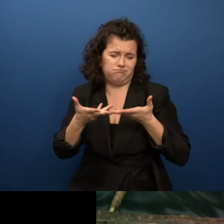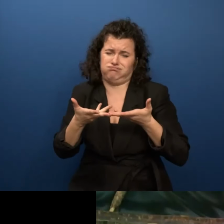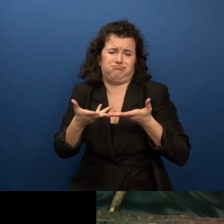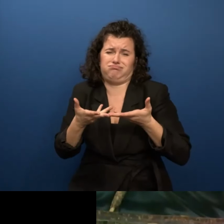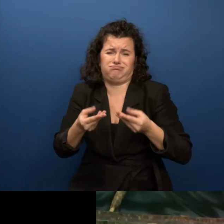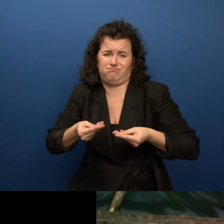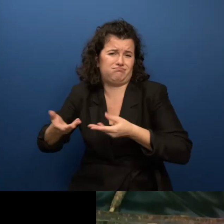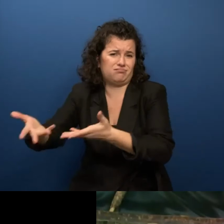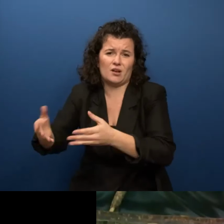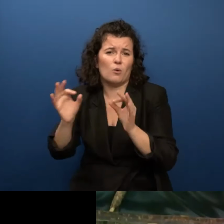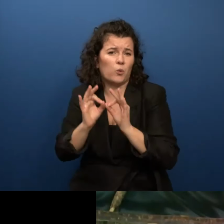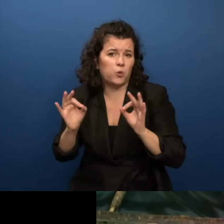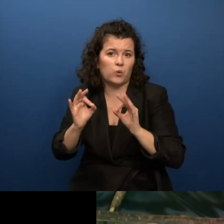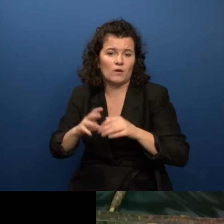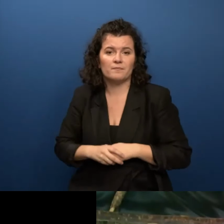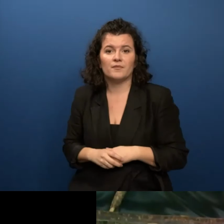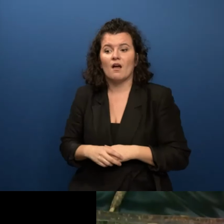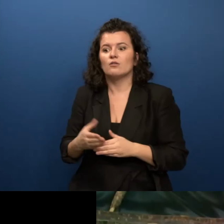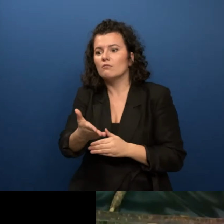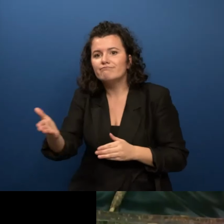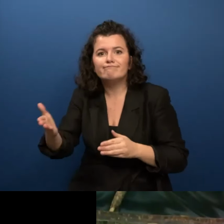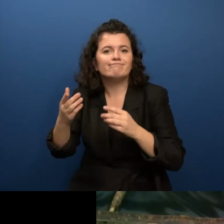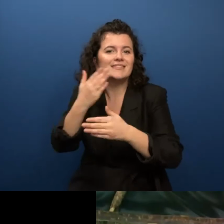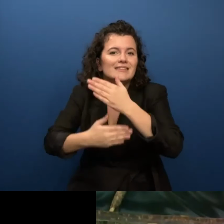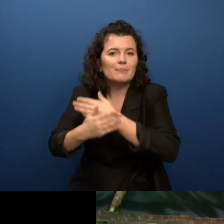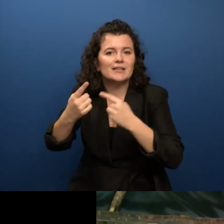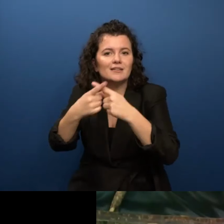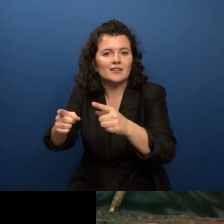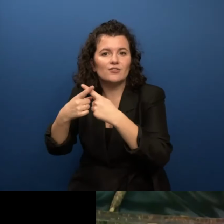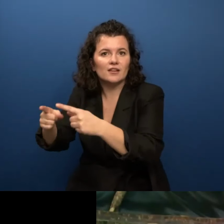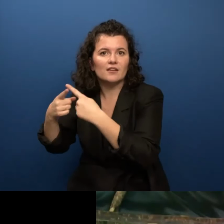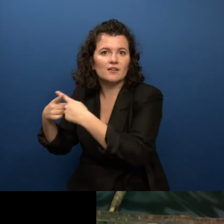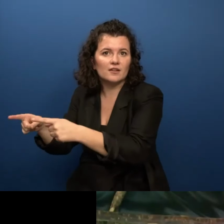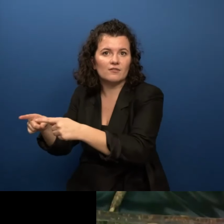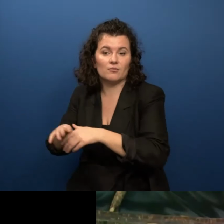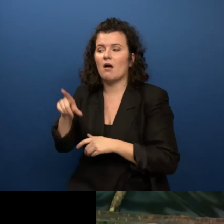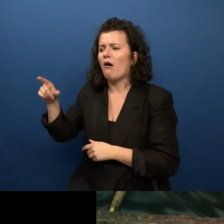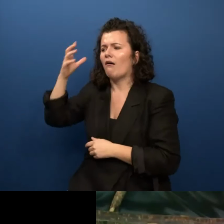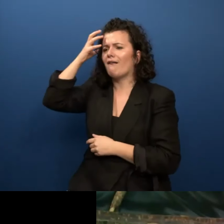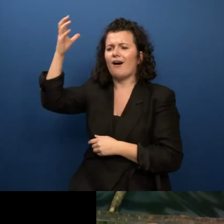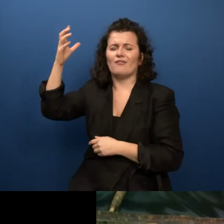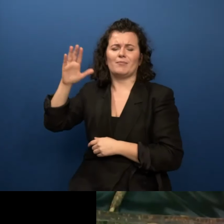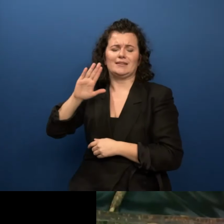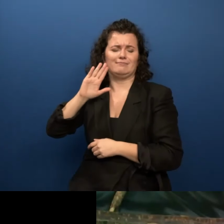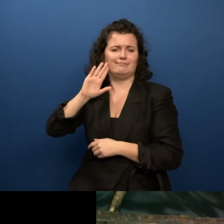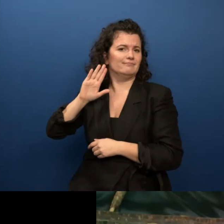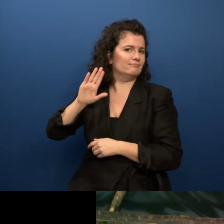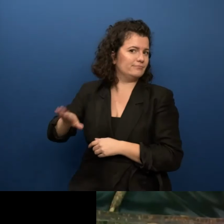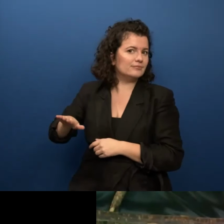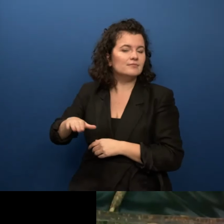a severe kind of disability, but because of neglect from the government and all